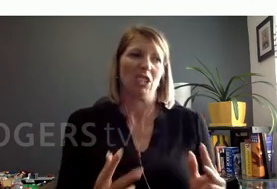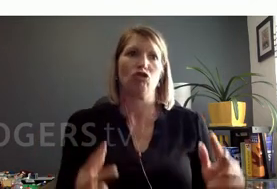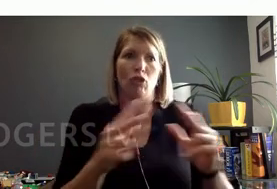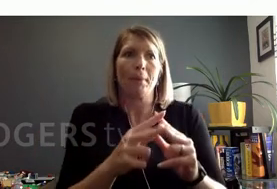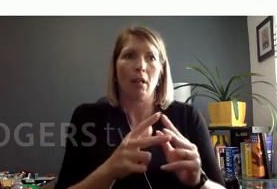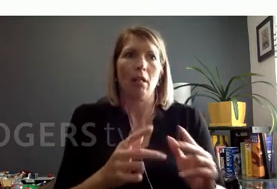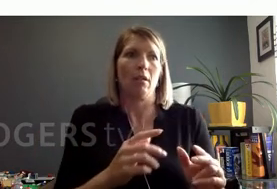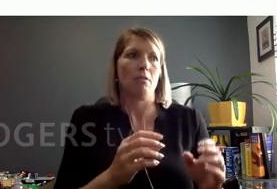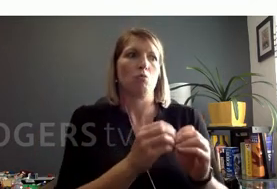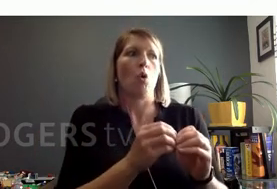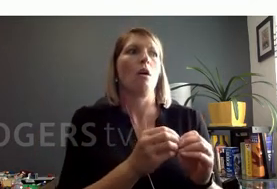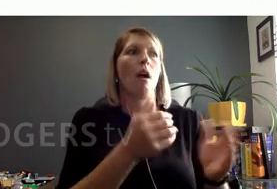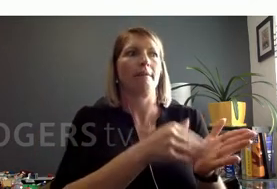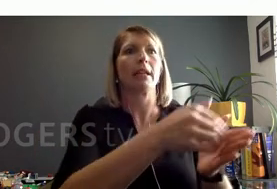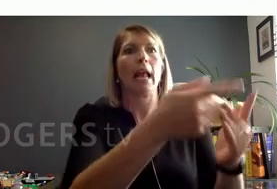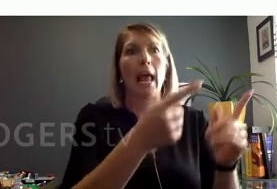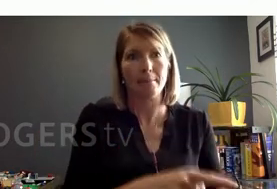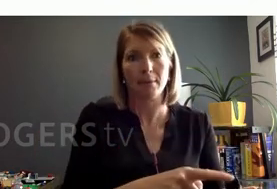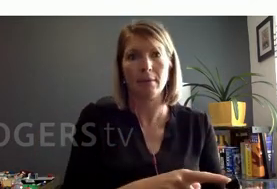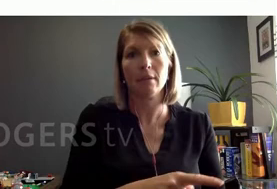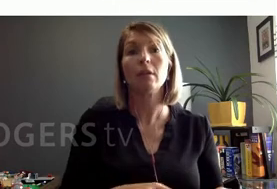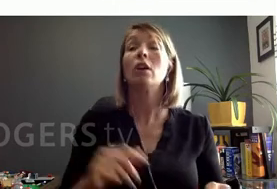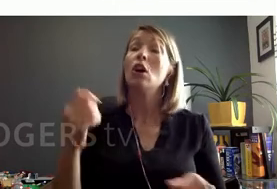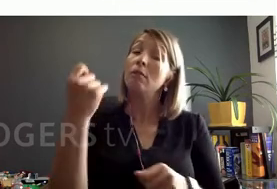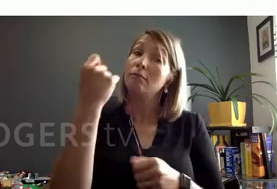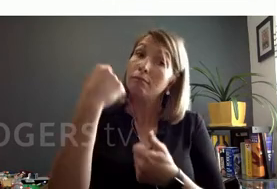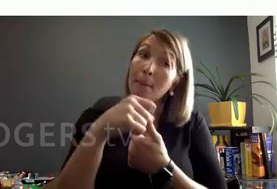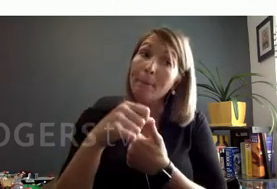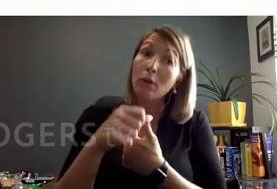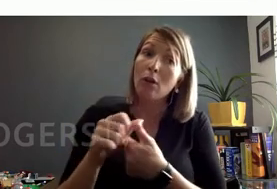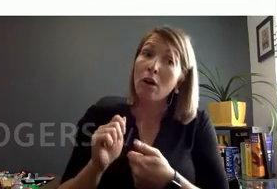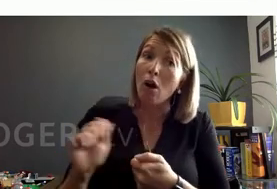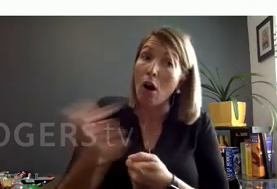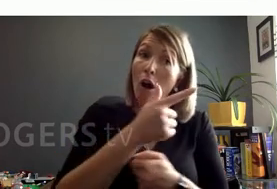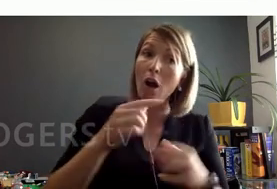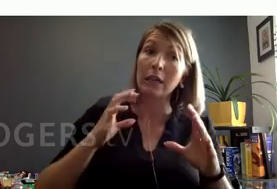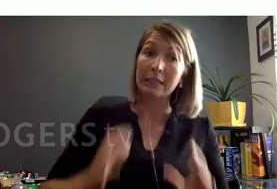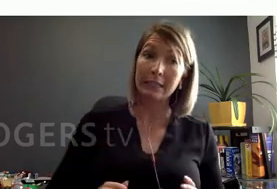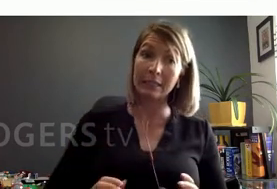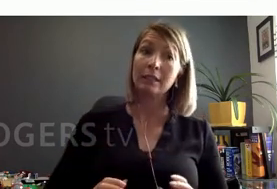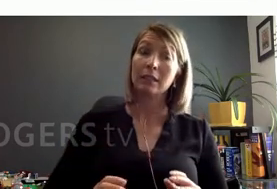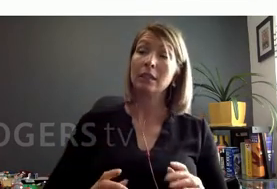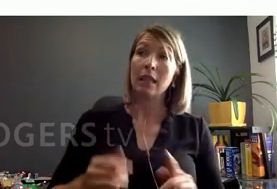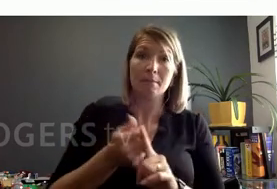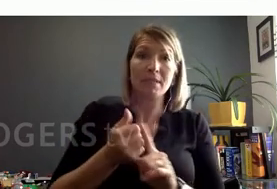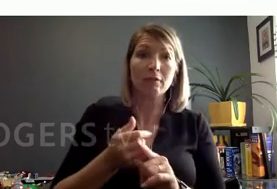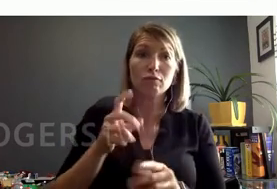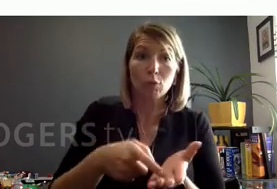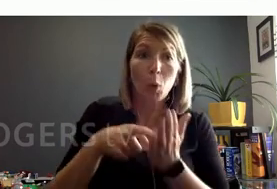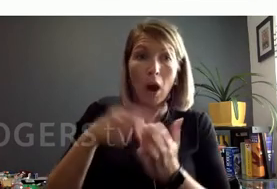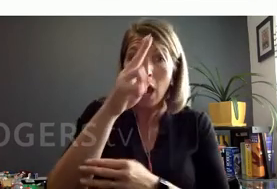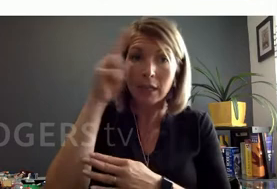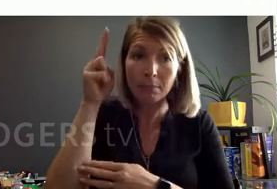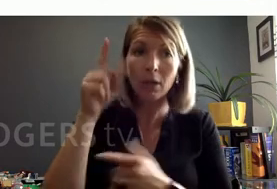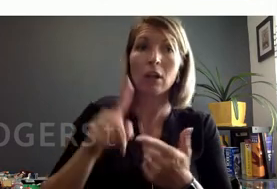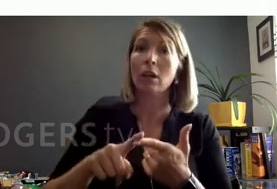to support our healthcare system and the social security system as well. Finally, Canada.